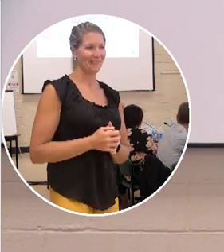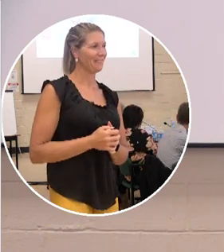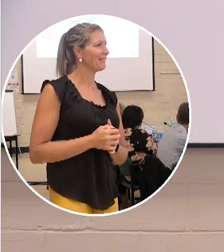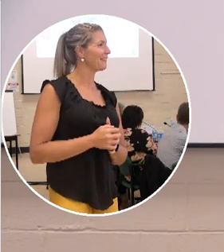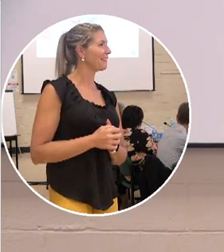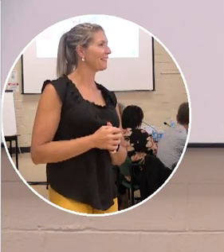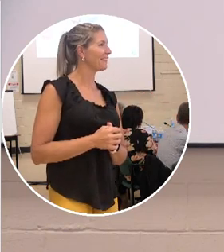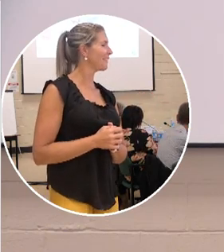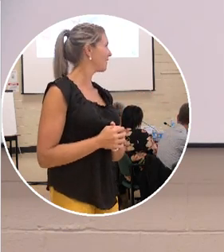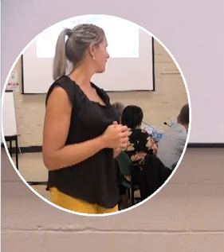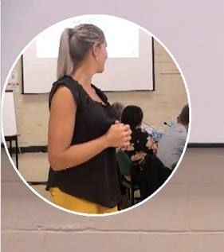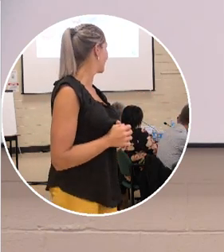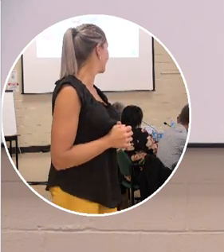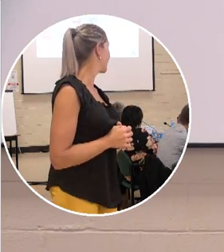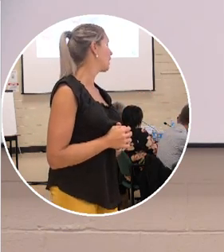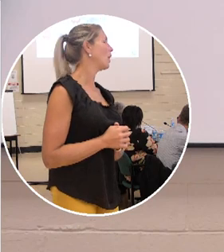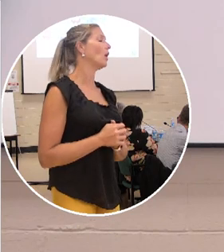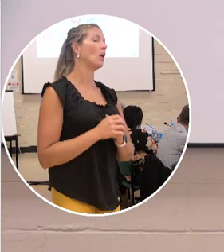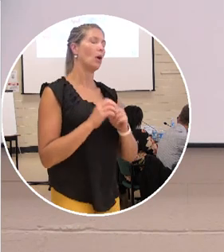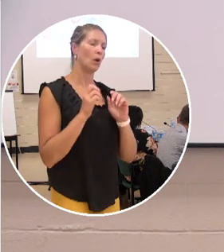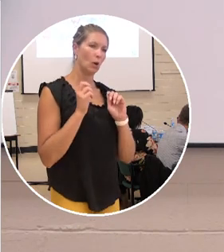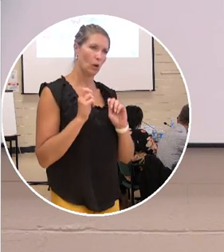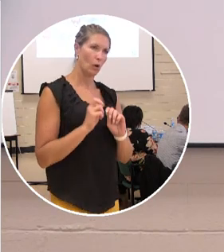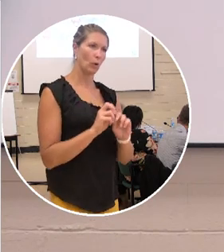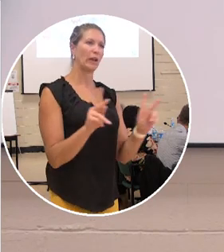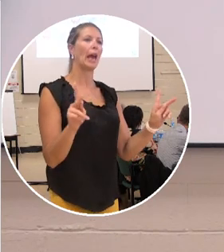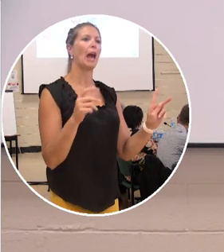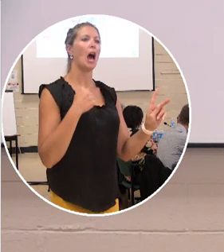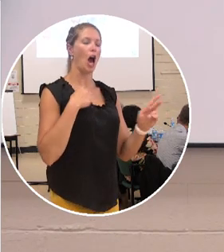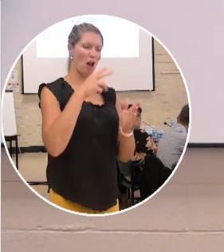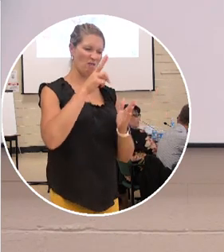Here's what we have. Okay, I'll read the whole thing for you.